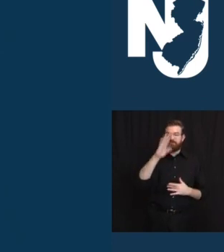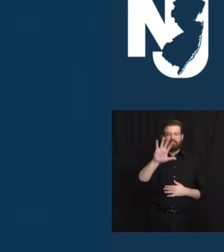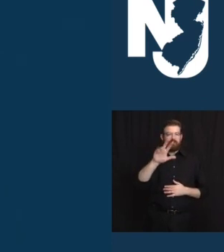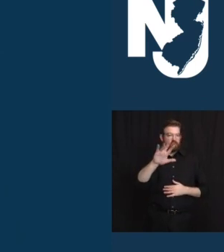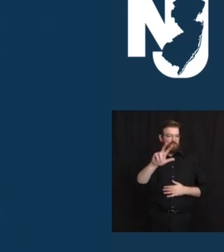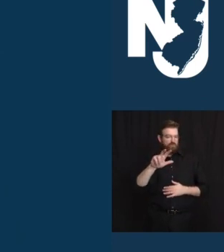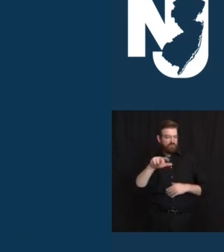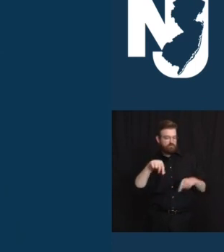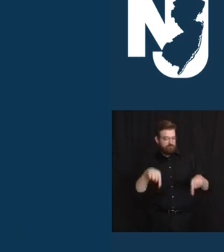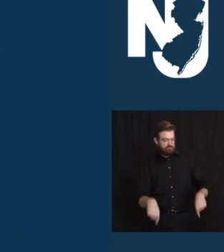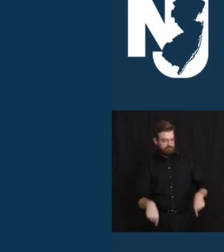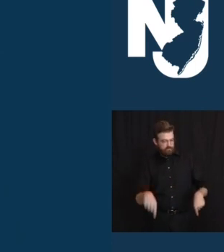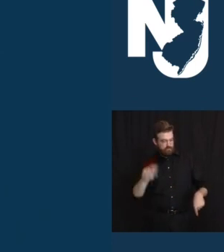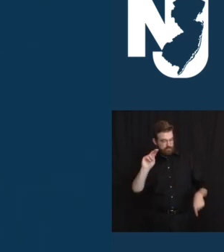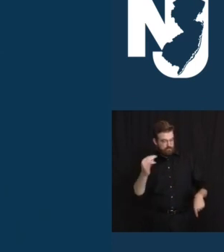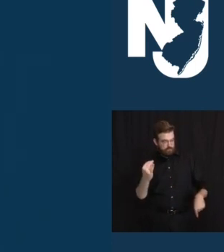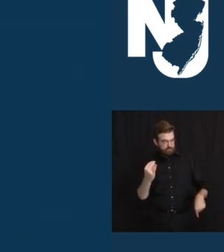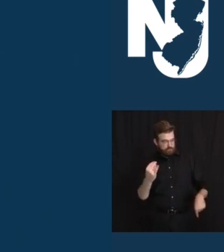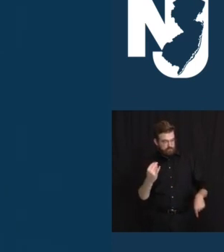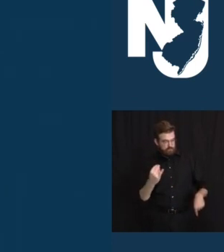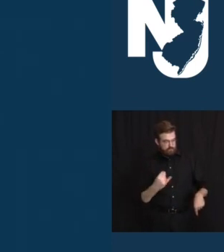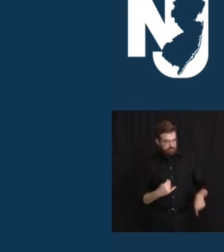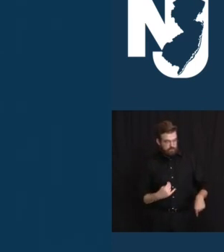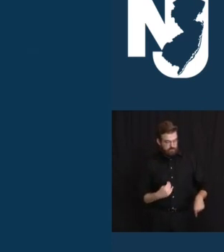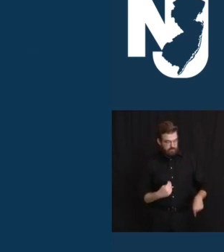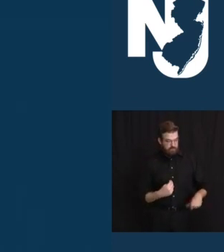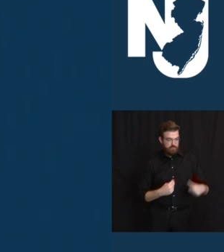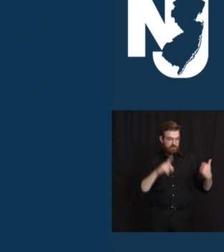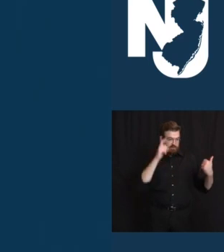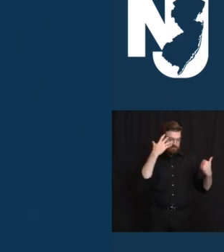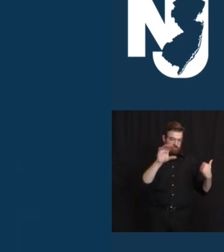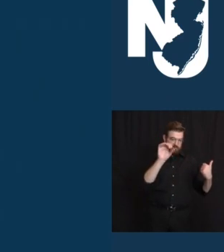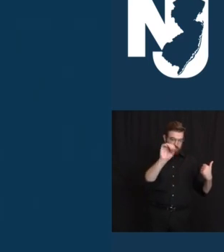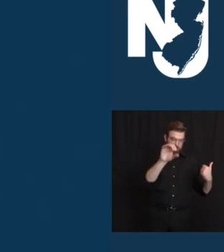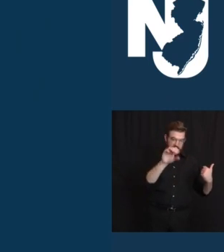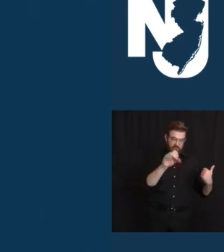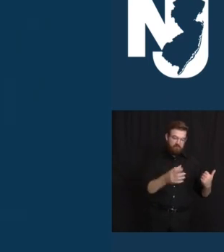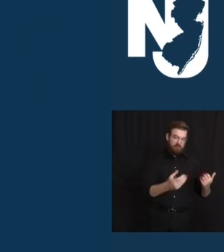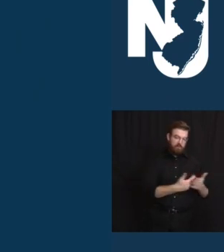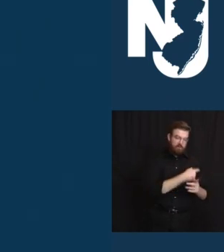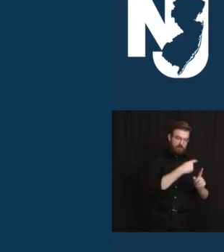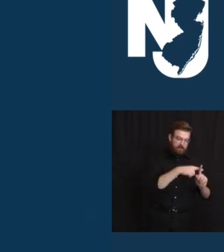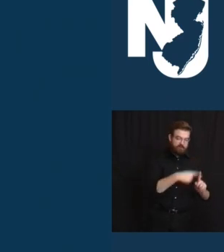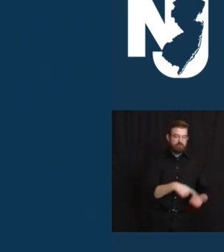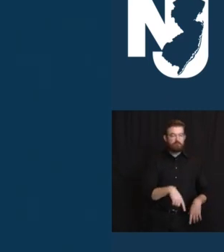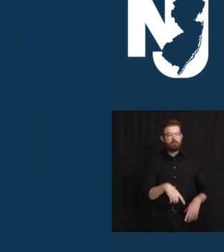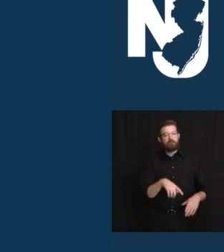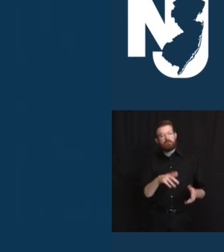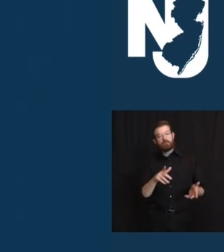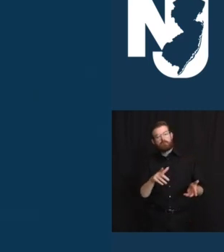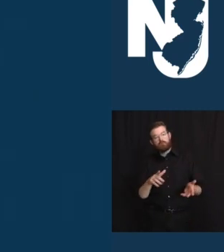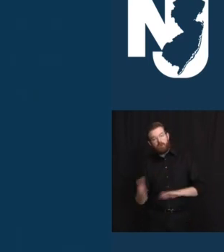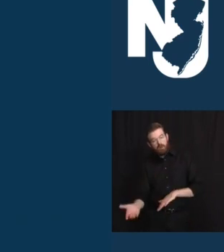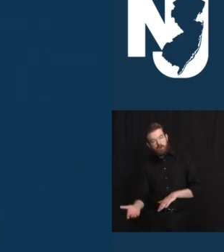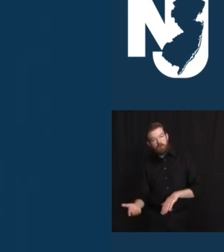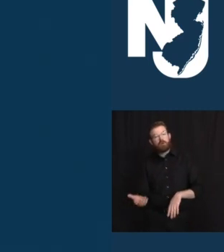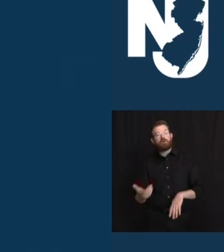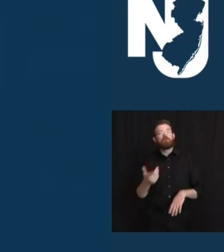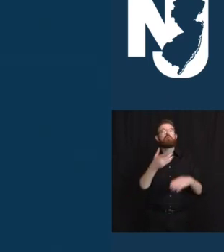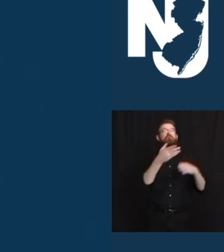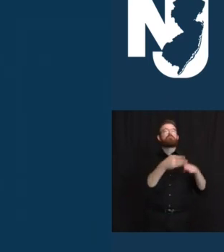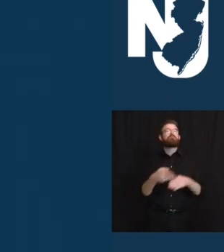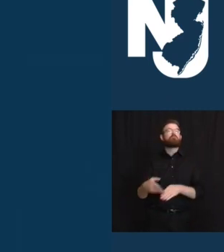The governor reviewed the new cases and deaths reported today. In terms of deaths, the breakdown by race and ethnicity is as